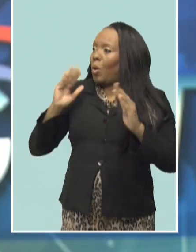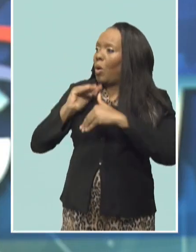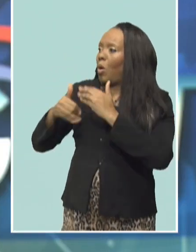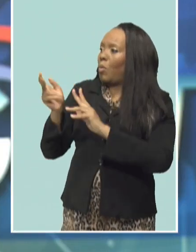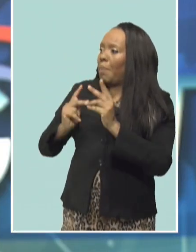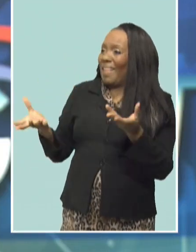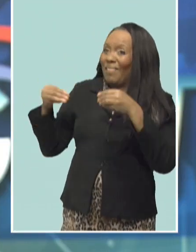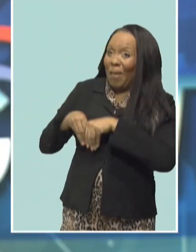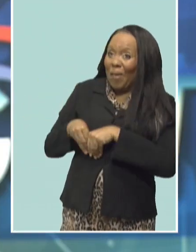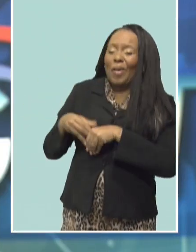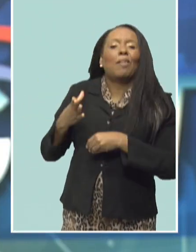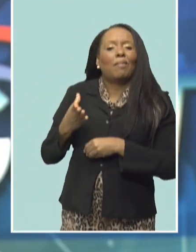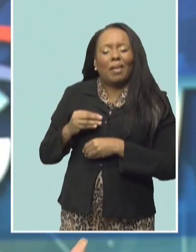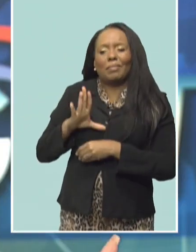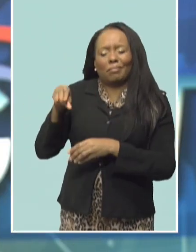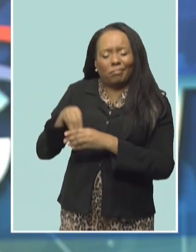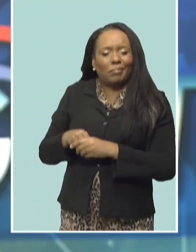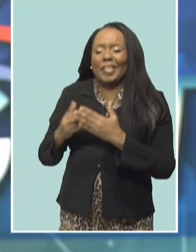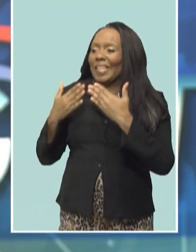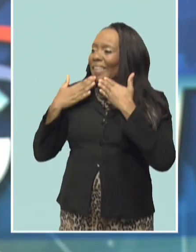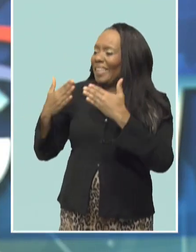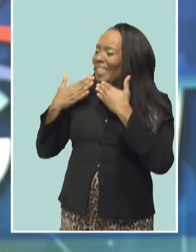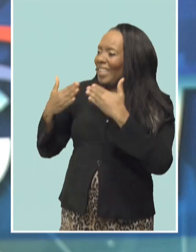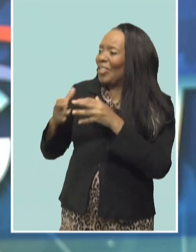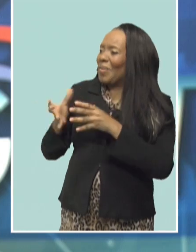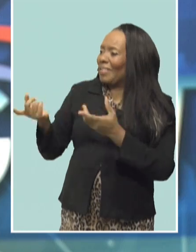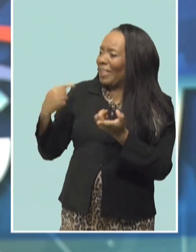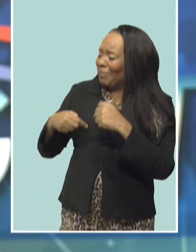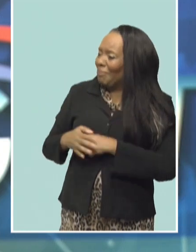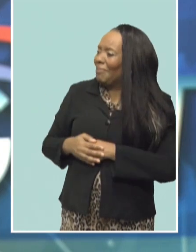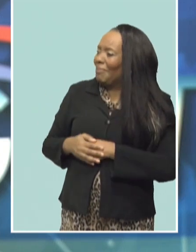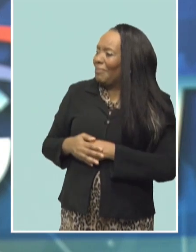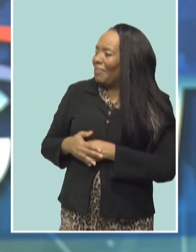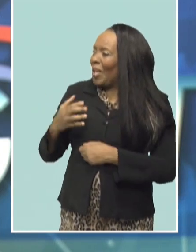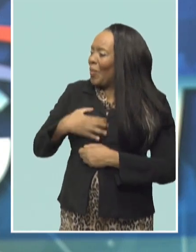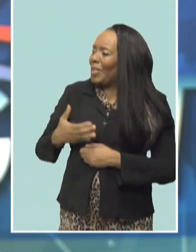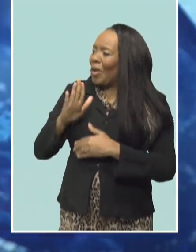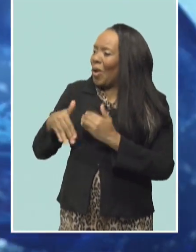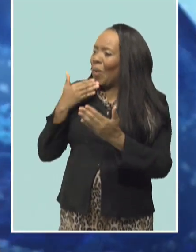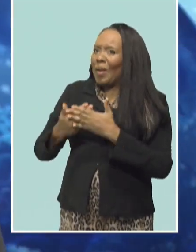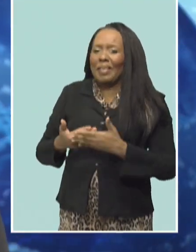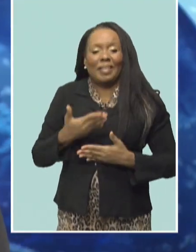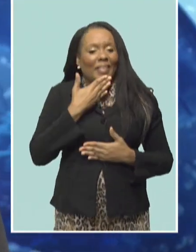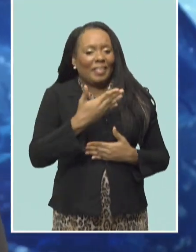board and is a part of We Gatherin. I want to thank you so much for coming, and I wish the Secretariat well. Thank you very much.